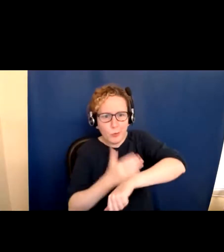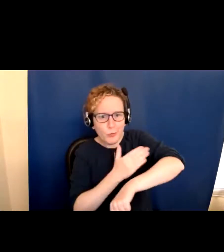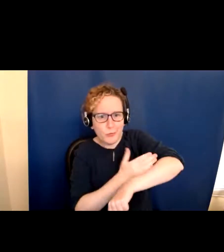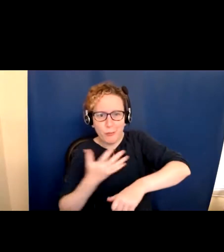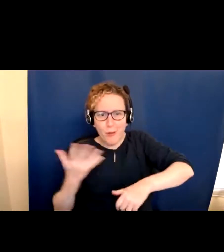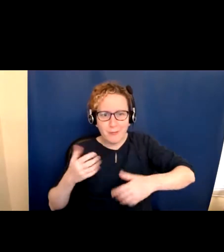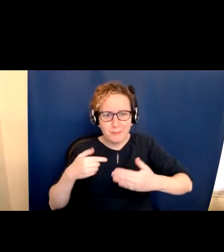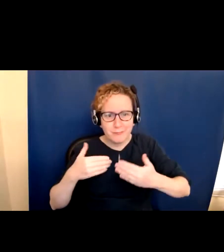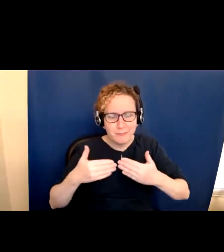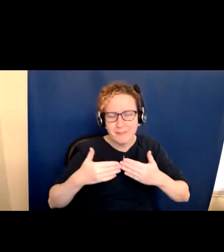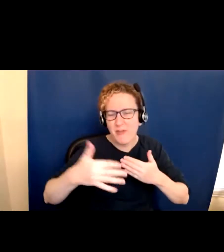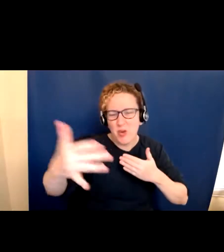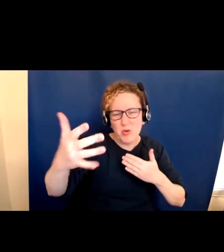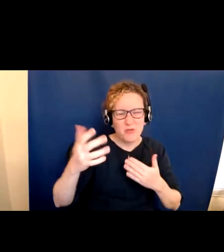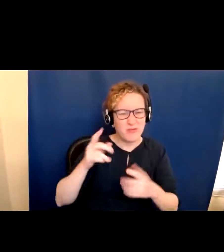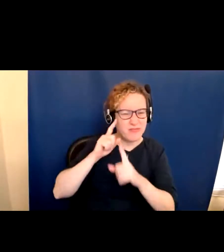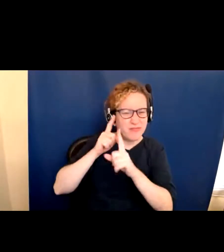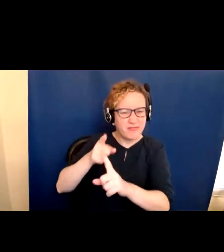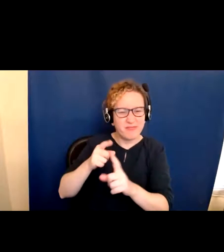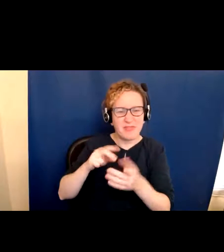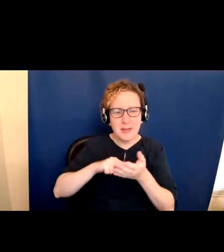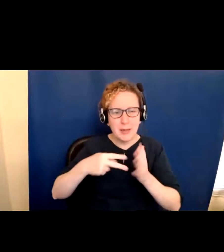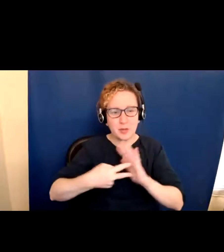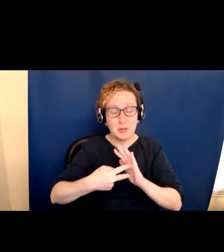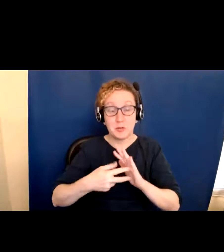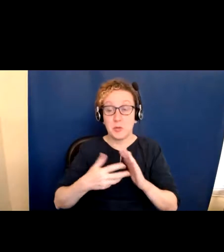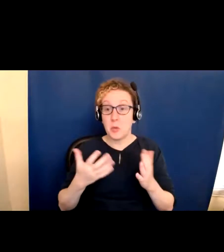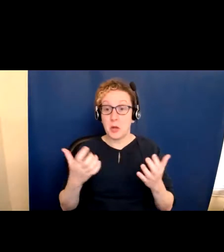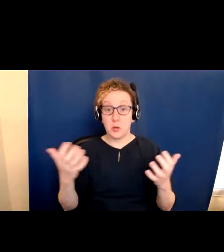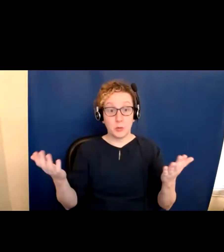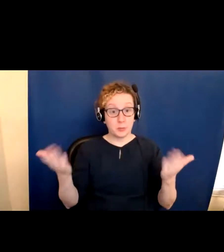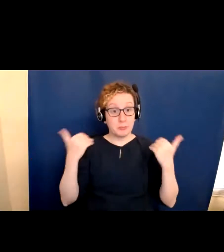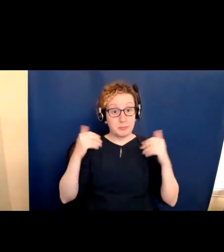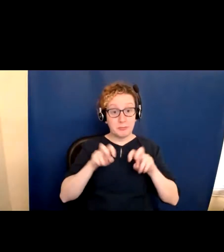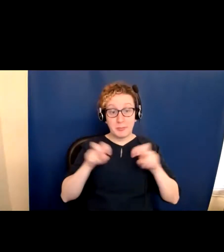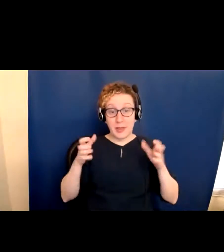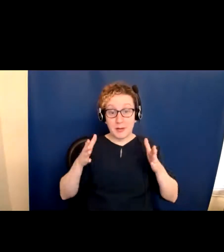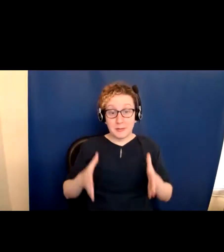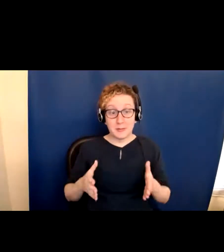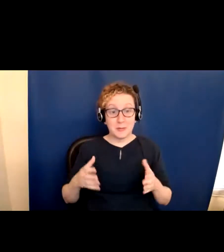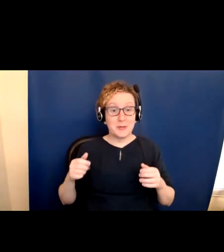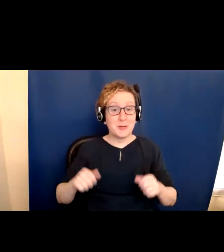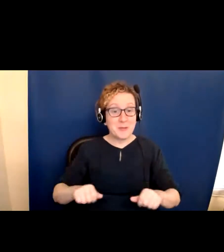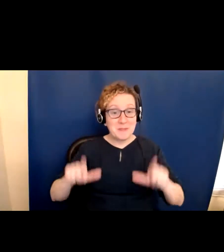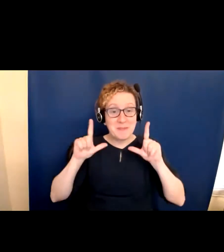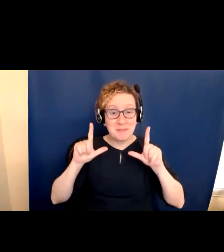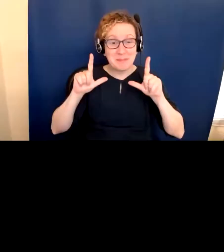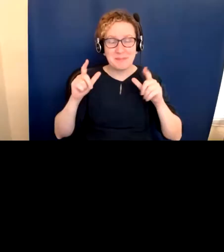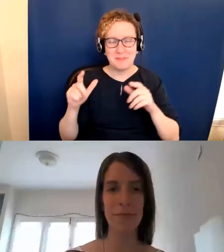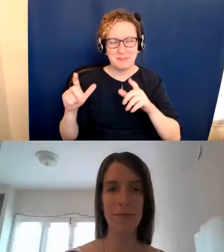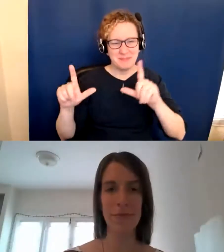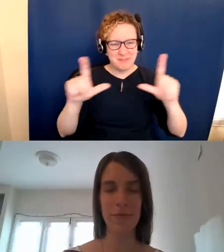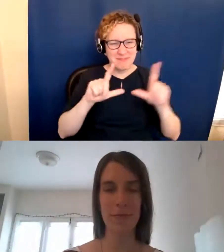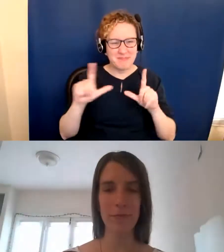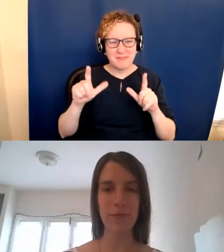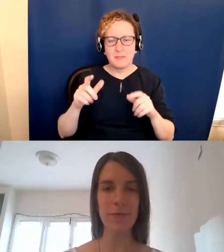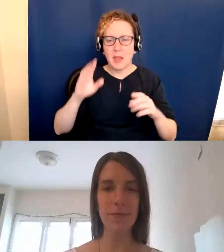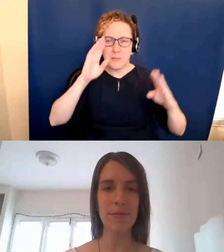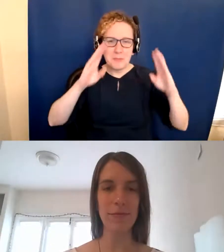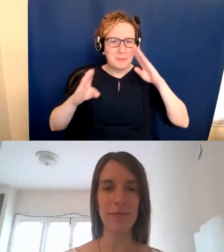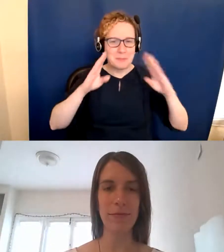want to invite the panelists to join me on camera and introduce